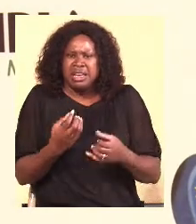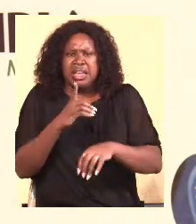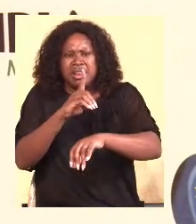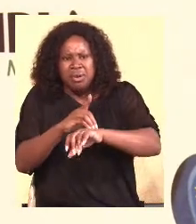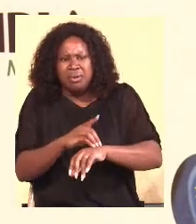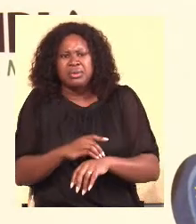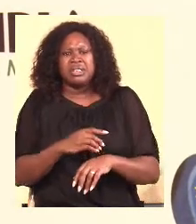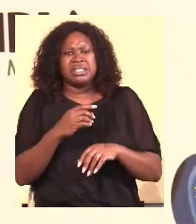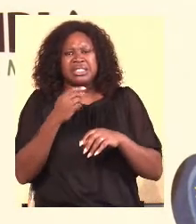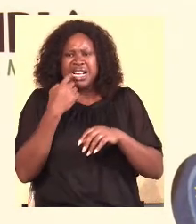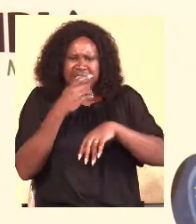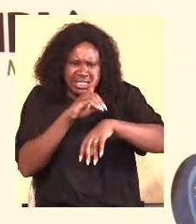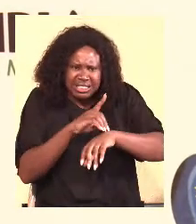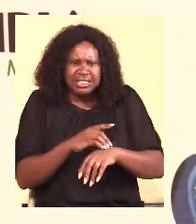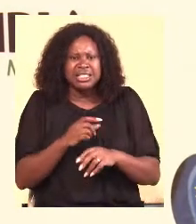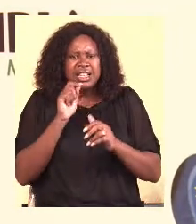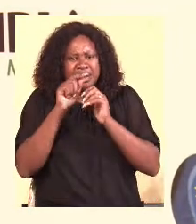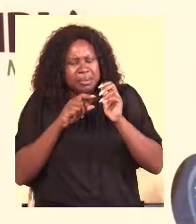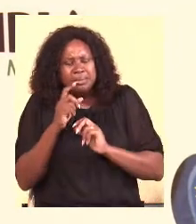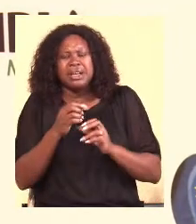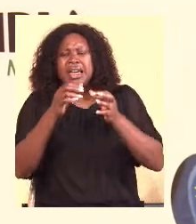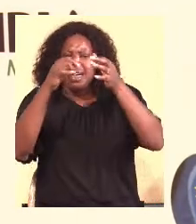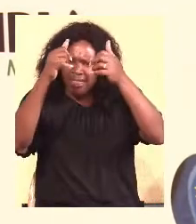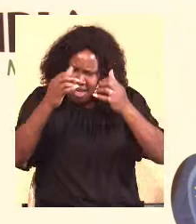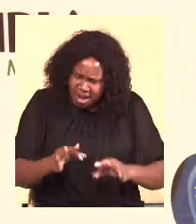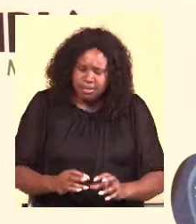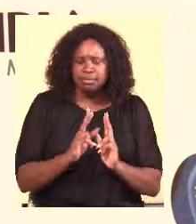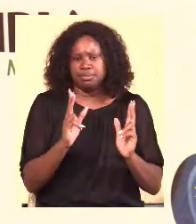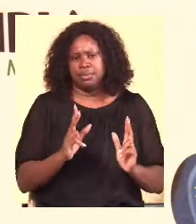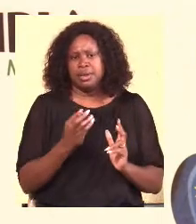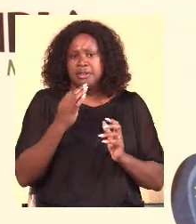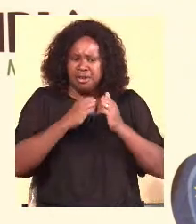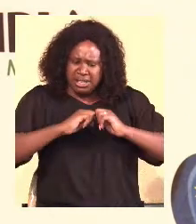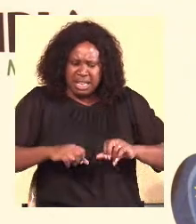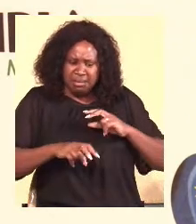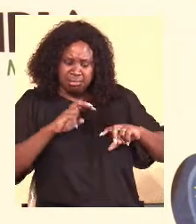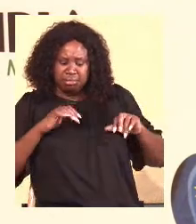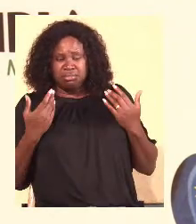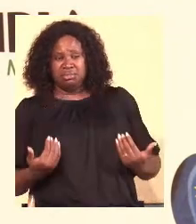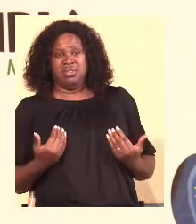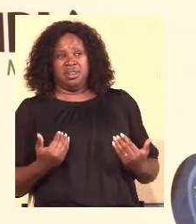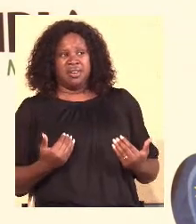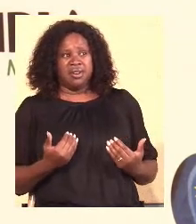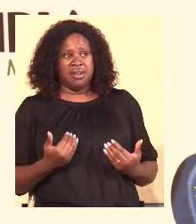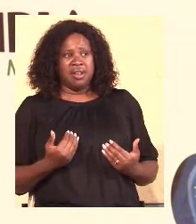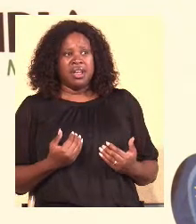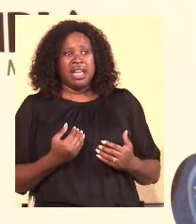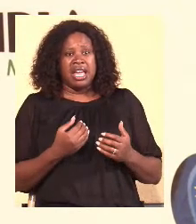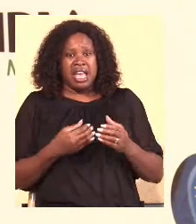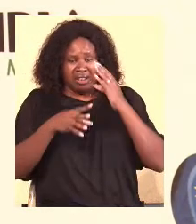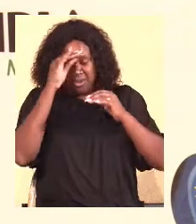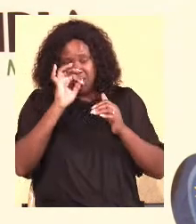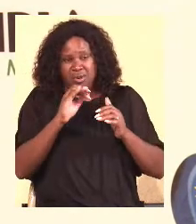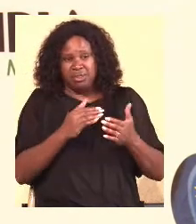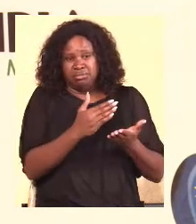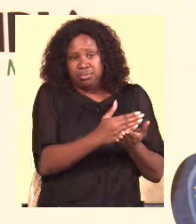those dentists, those pharmacists, the accountants, and so on. So if you decide to withdraw, that you are going to park your studies, who